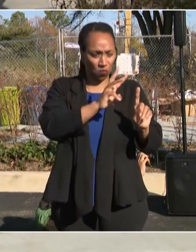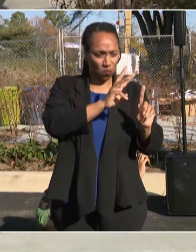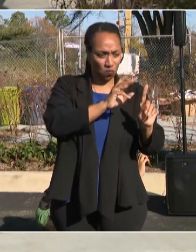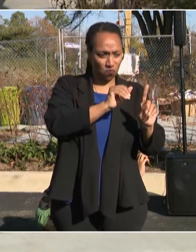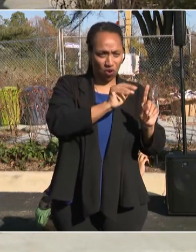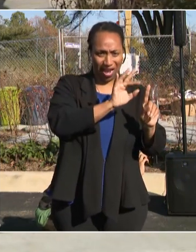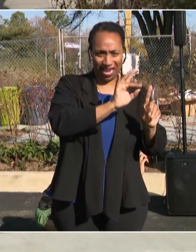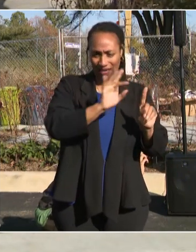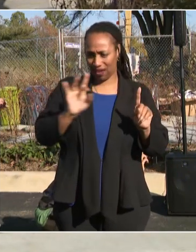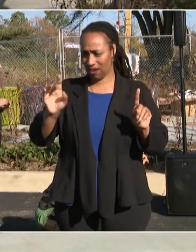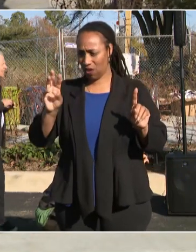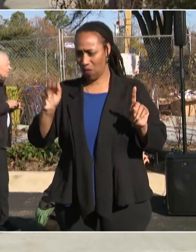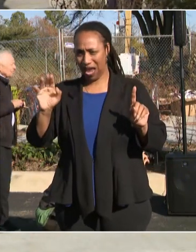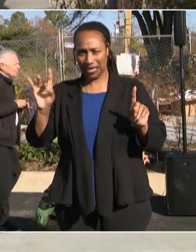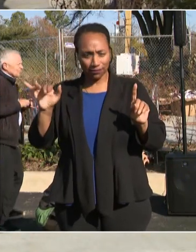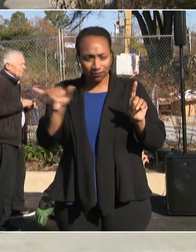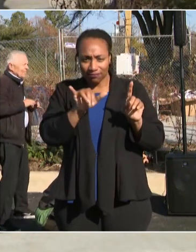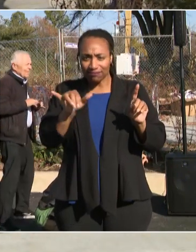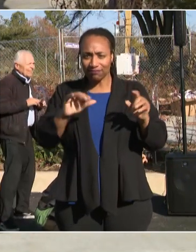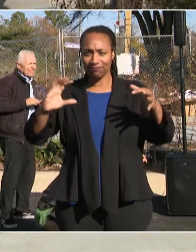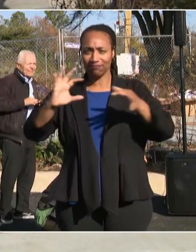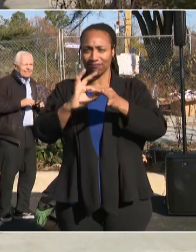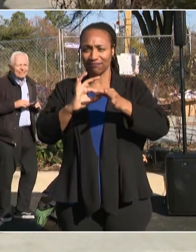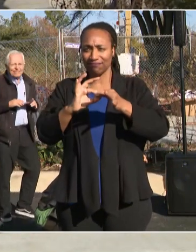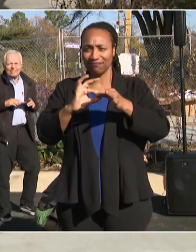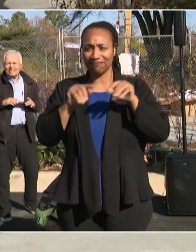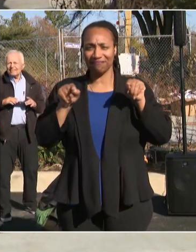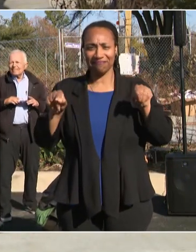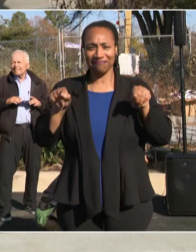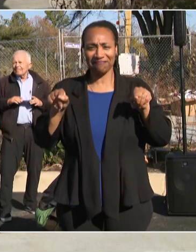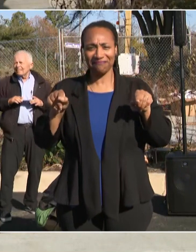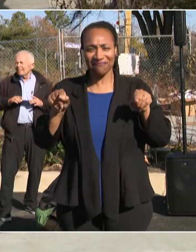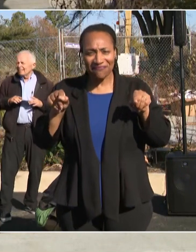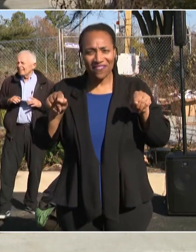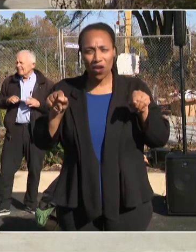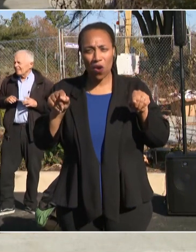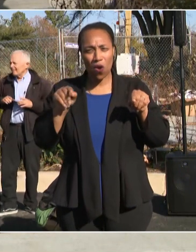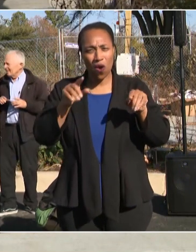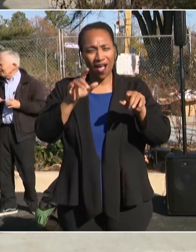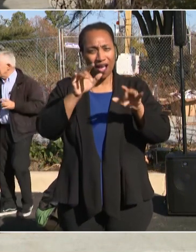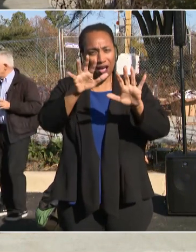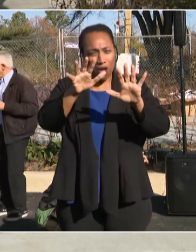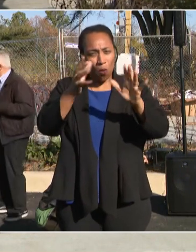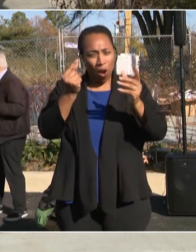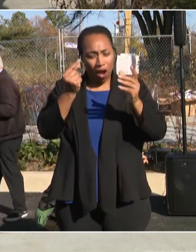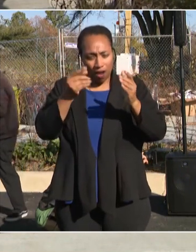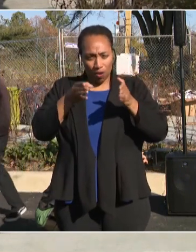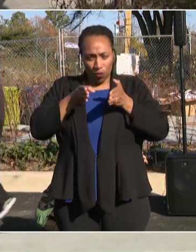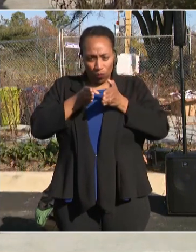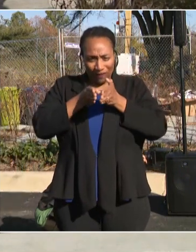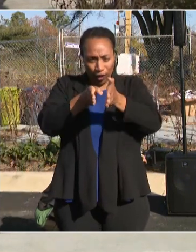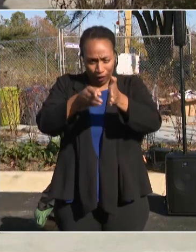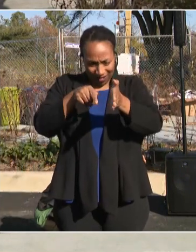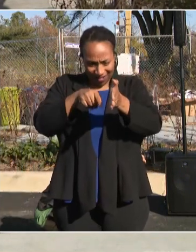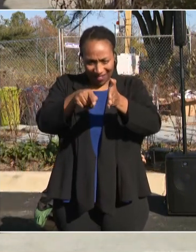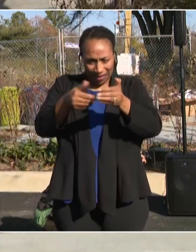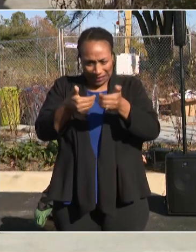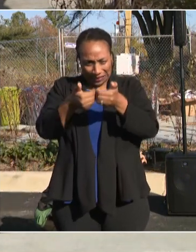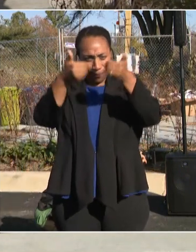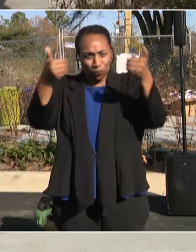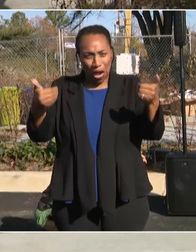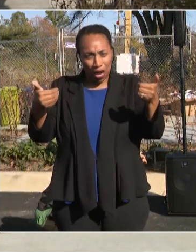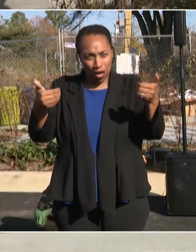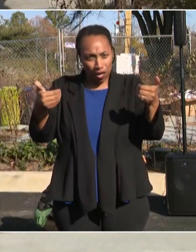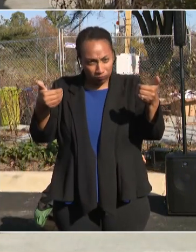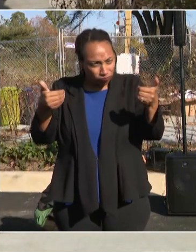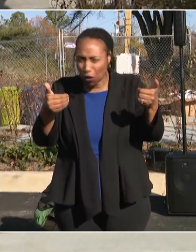what it demonstrates is that a river won't divide us. that we're all a ward city, and we are